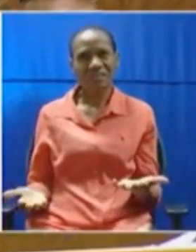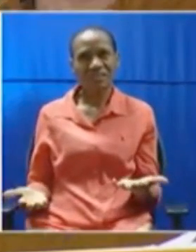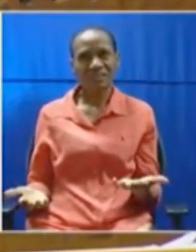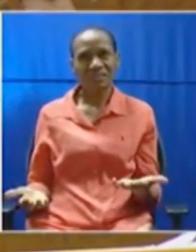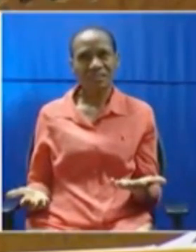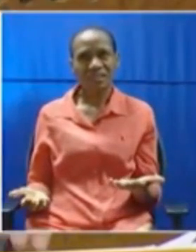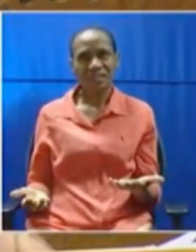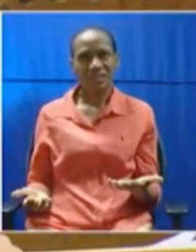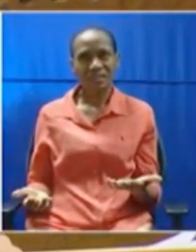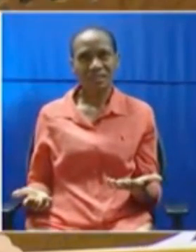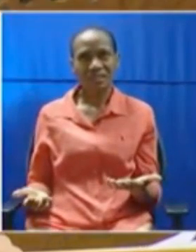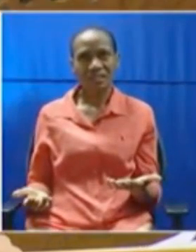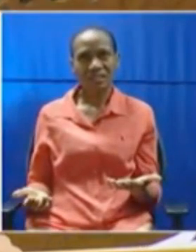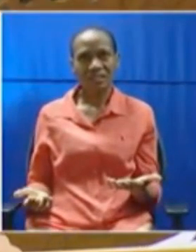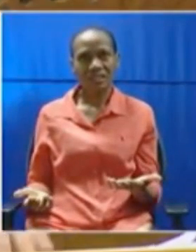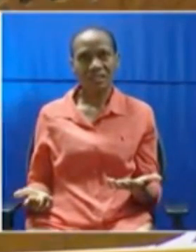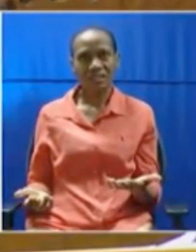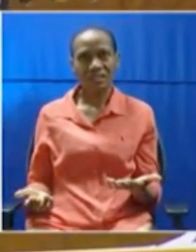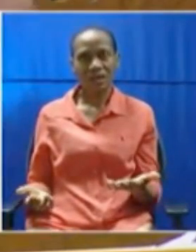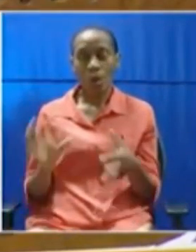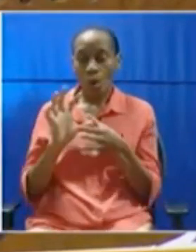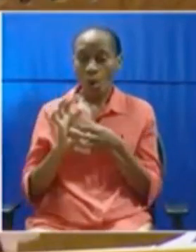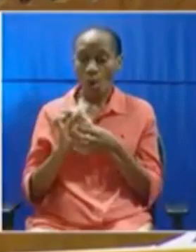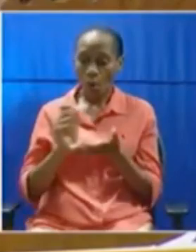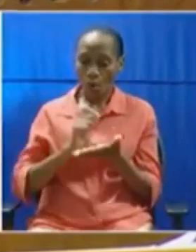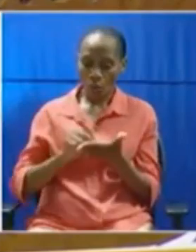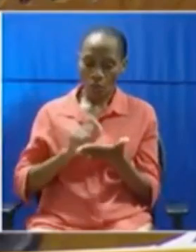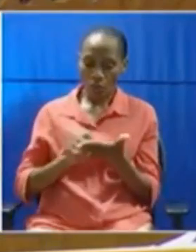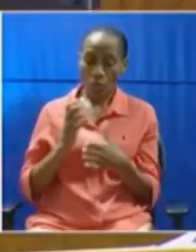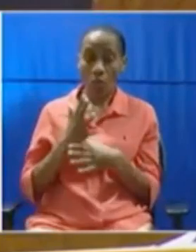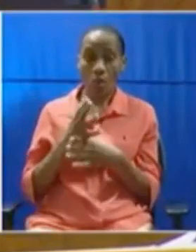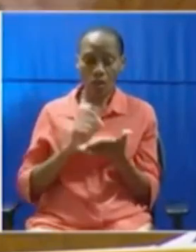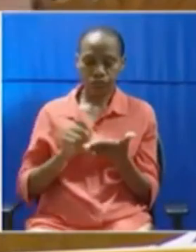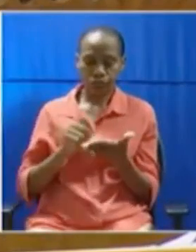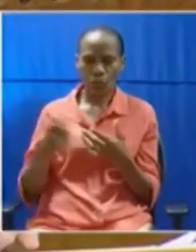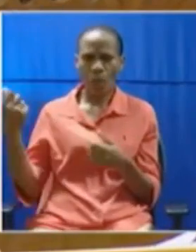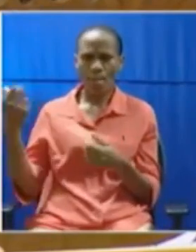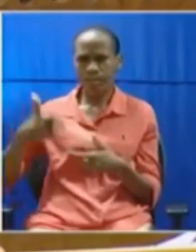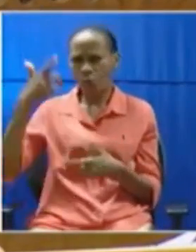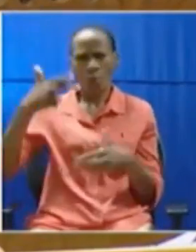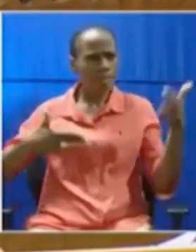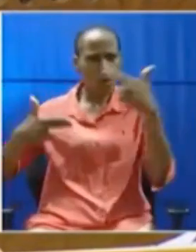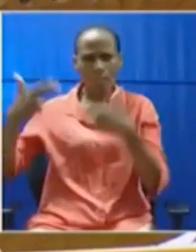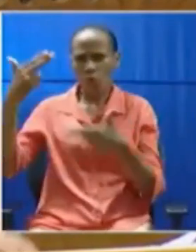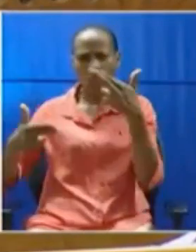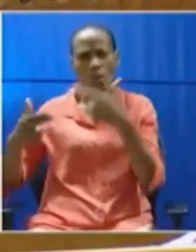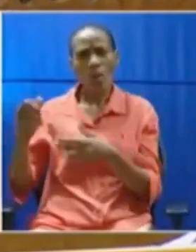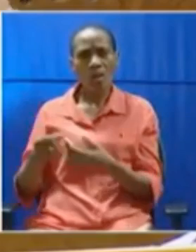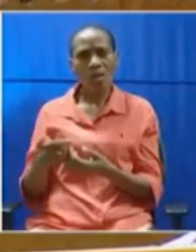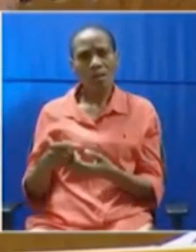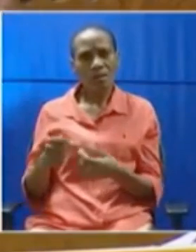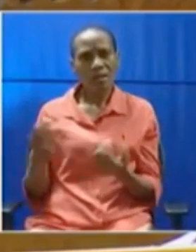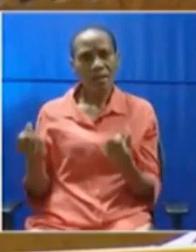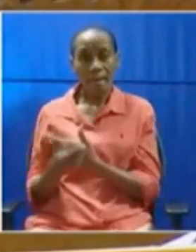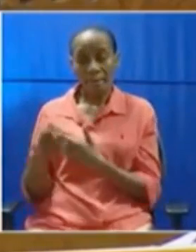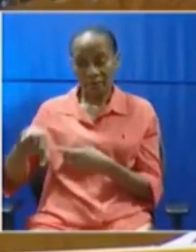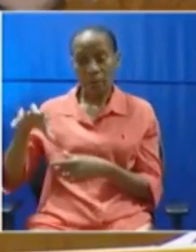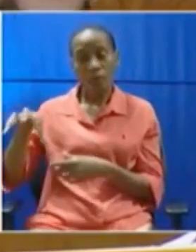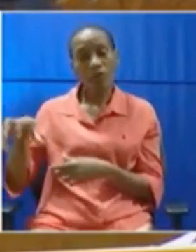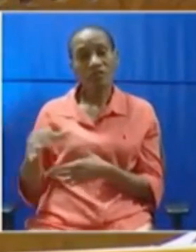their homework underneath the dining room table because they're too scared of stray bullets if they sit at the dining room table. Mr.